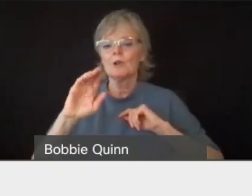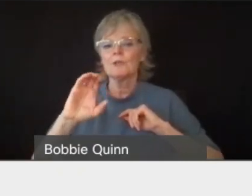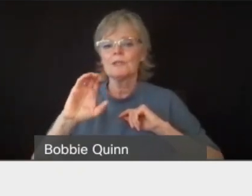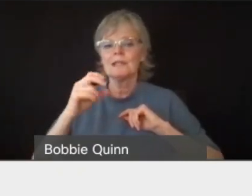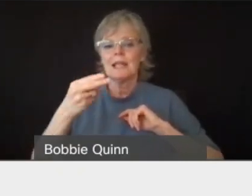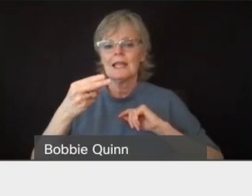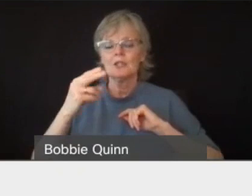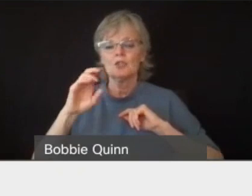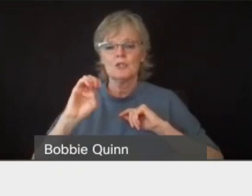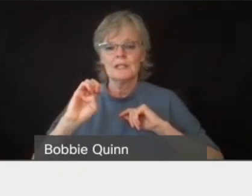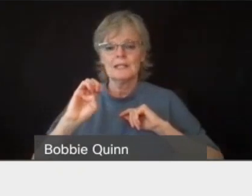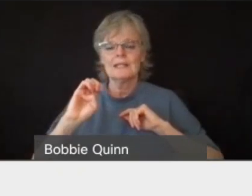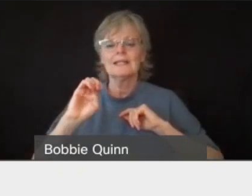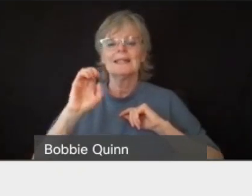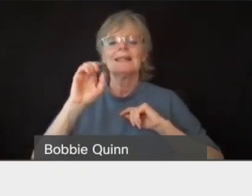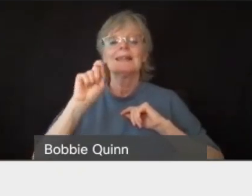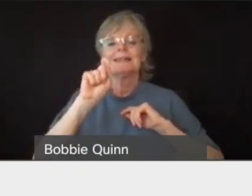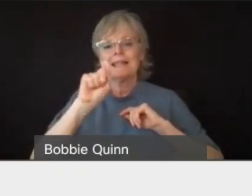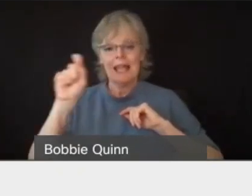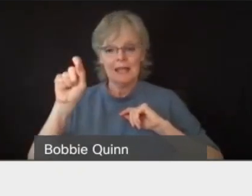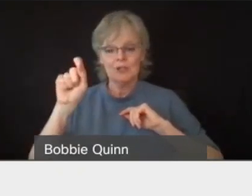https://larche dash